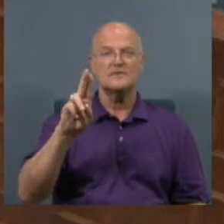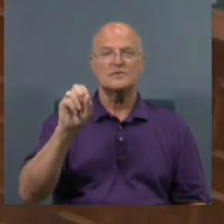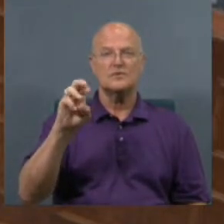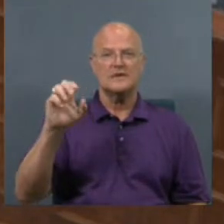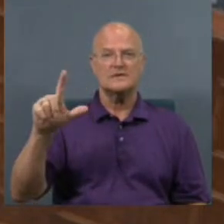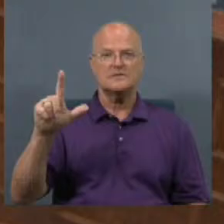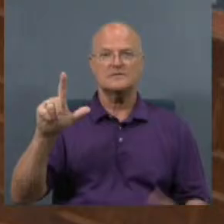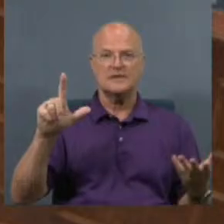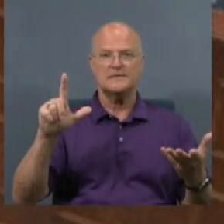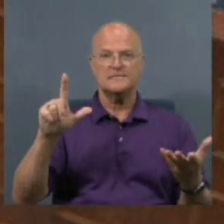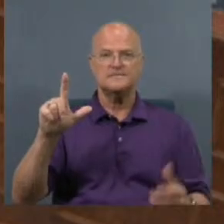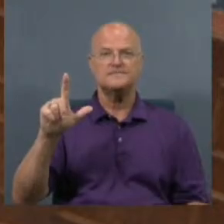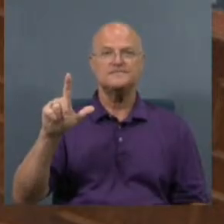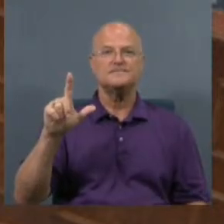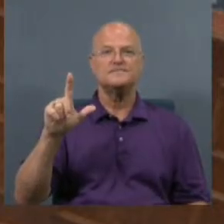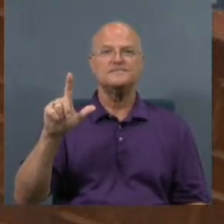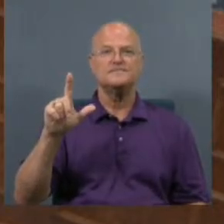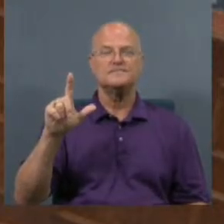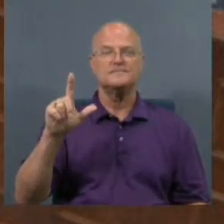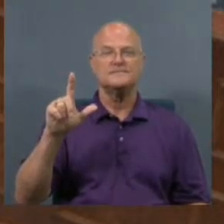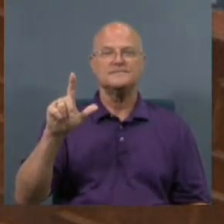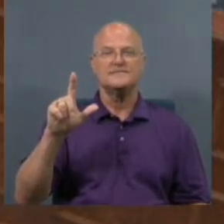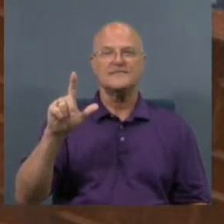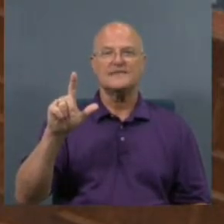Russell? Present.